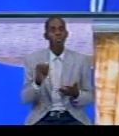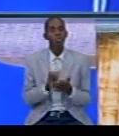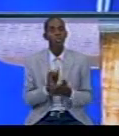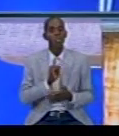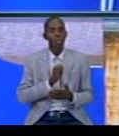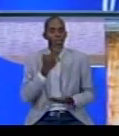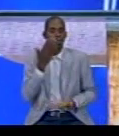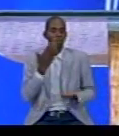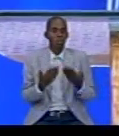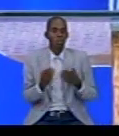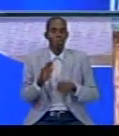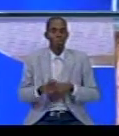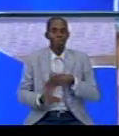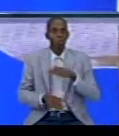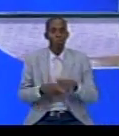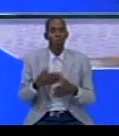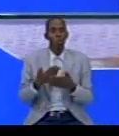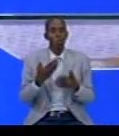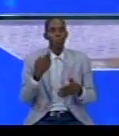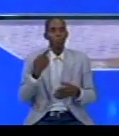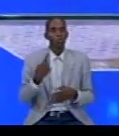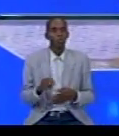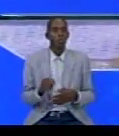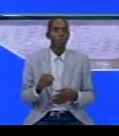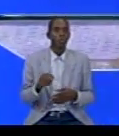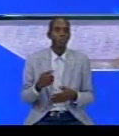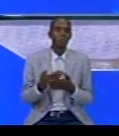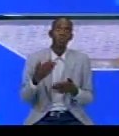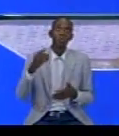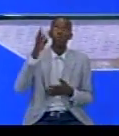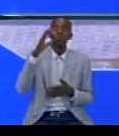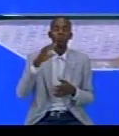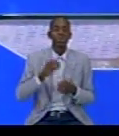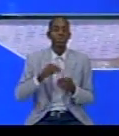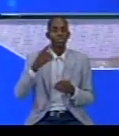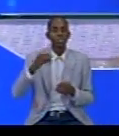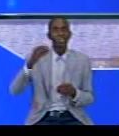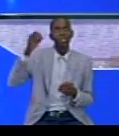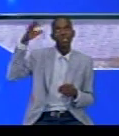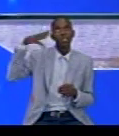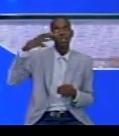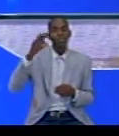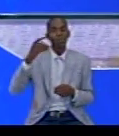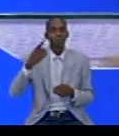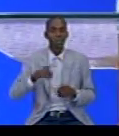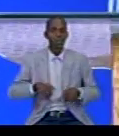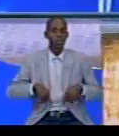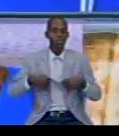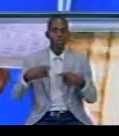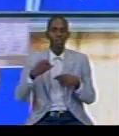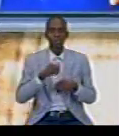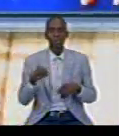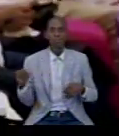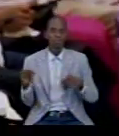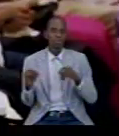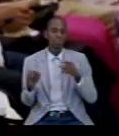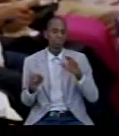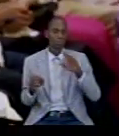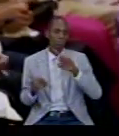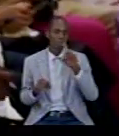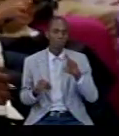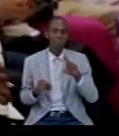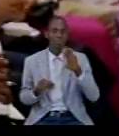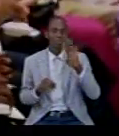before the God in the before God in the light of the living?" Then in verse 14,